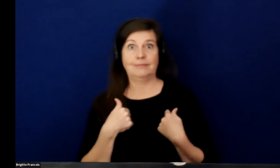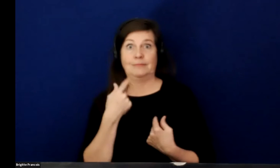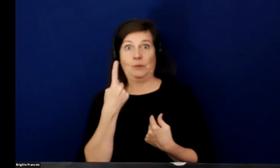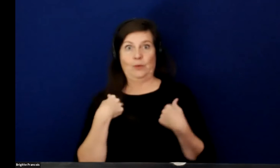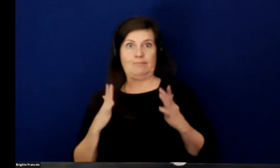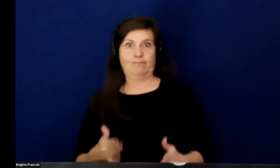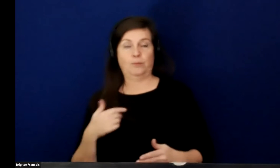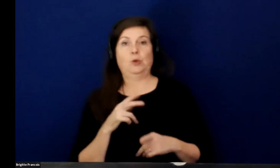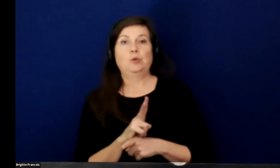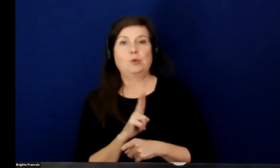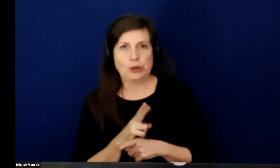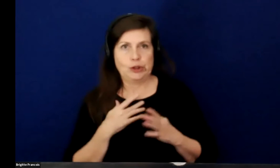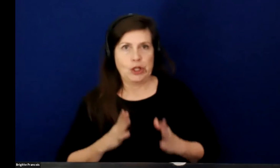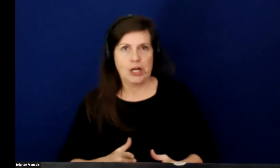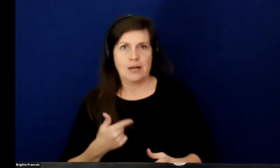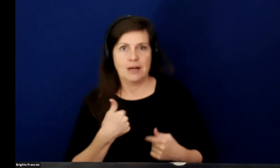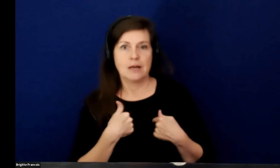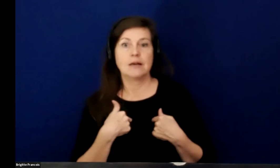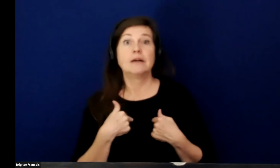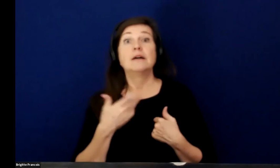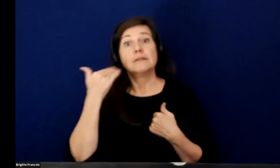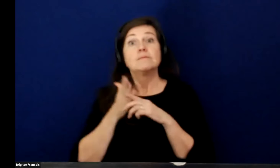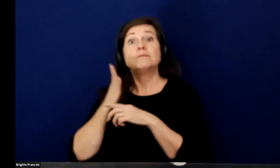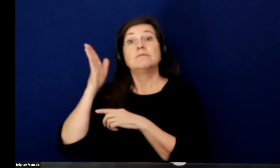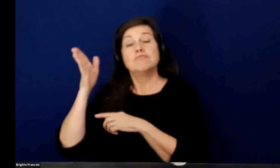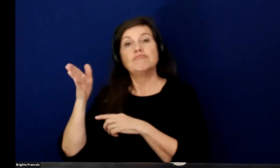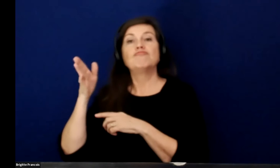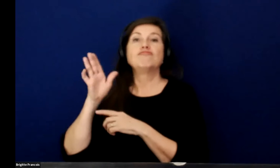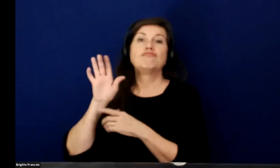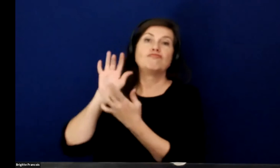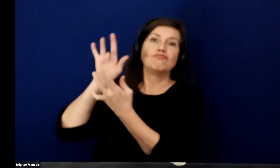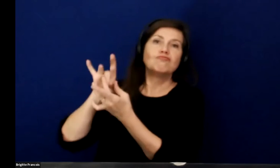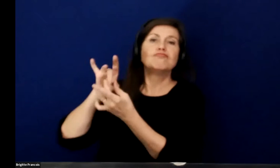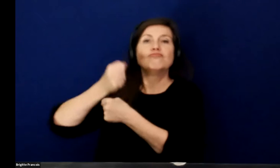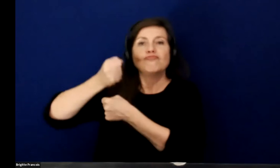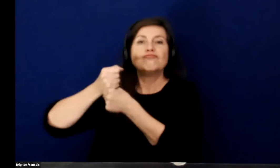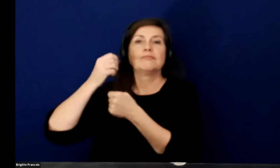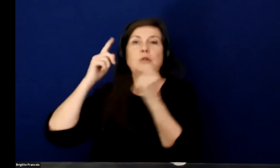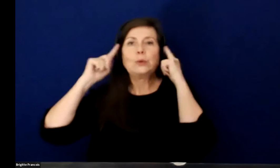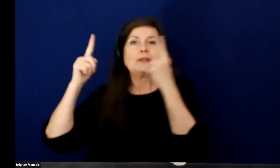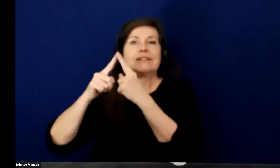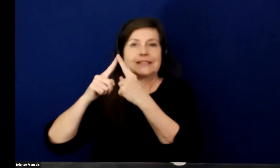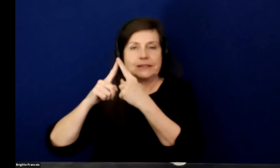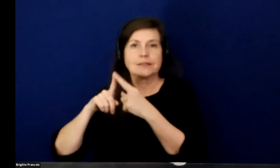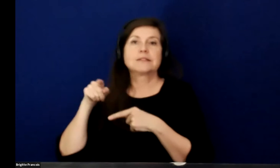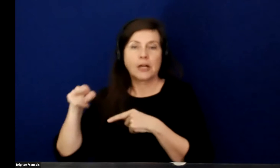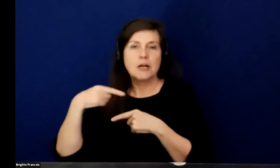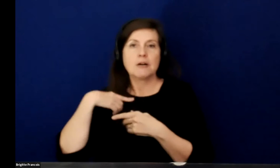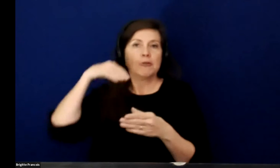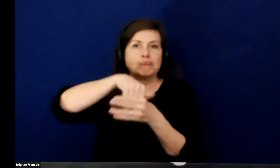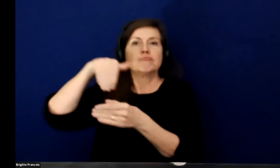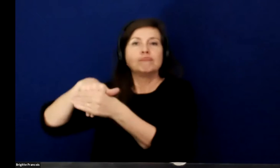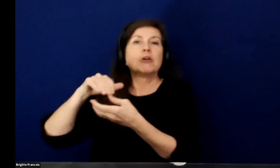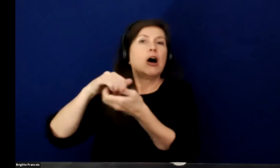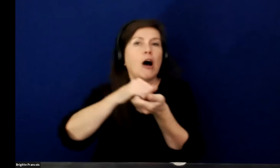this. Like when I was at university, I was really organized in a few organizations from